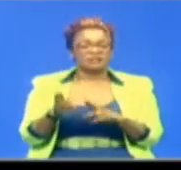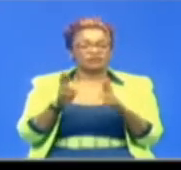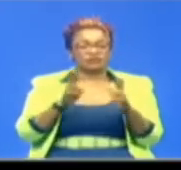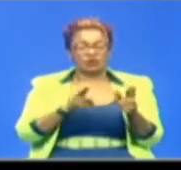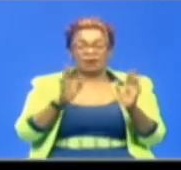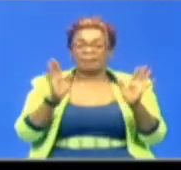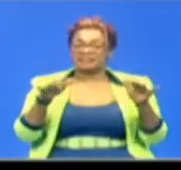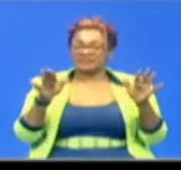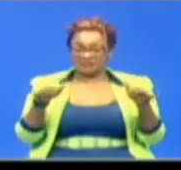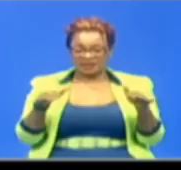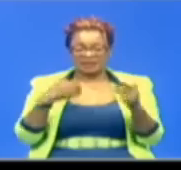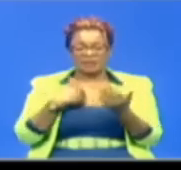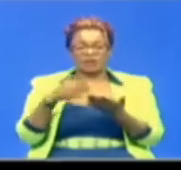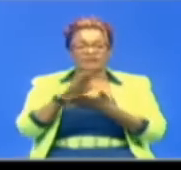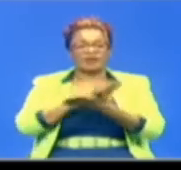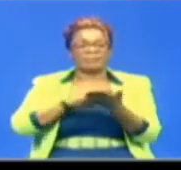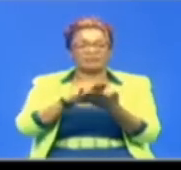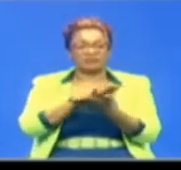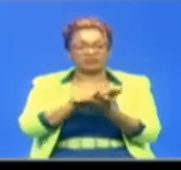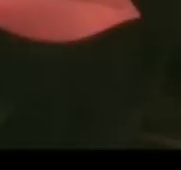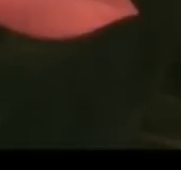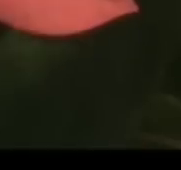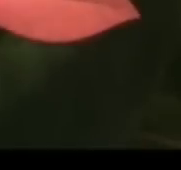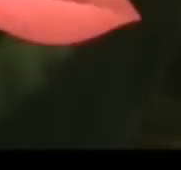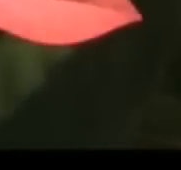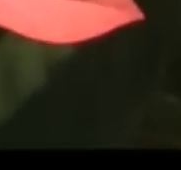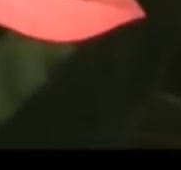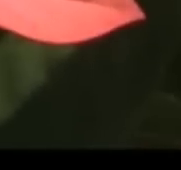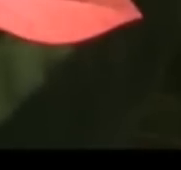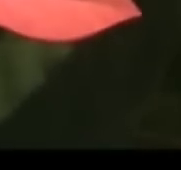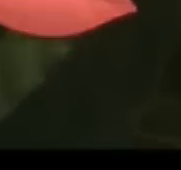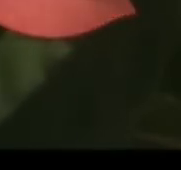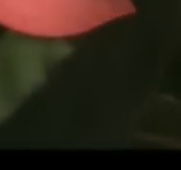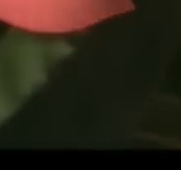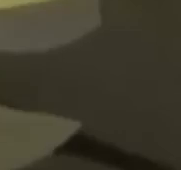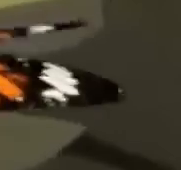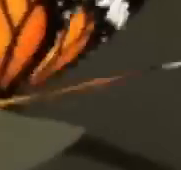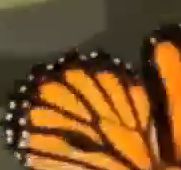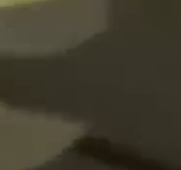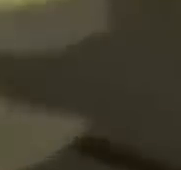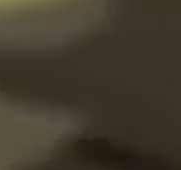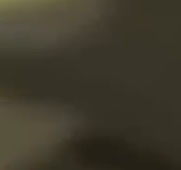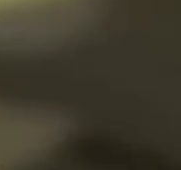butterflies in our environment. Fatima Bugu, NTV.